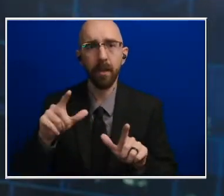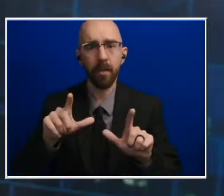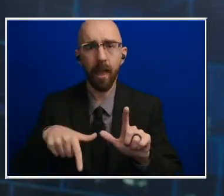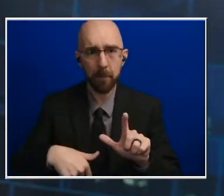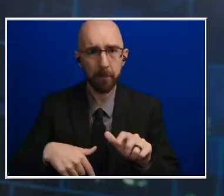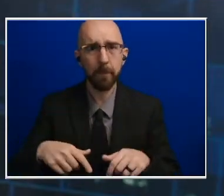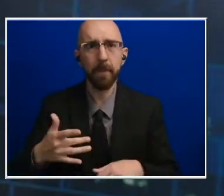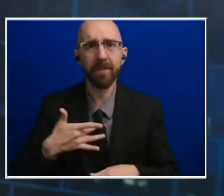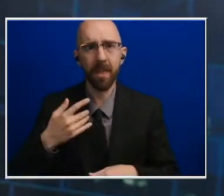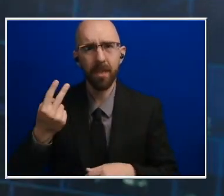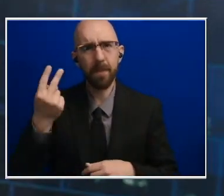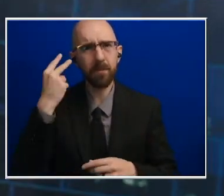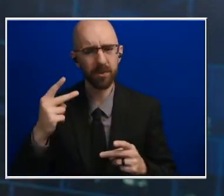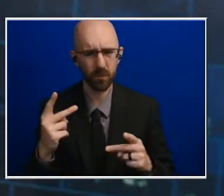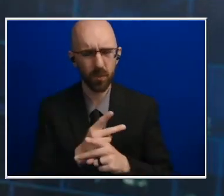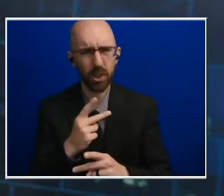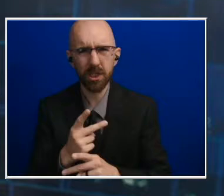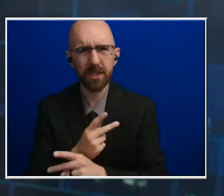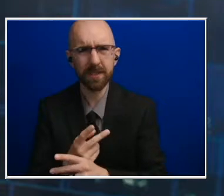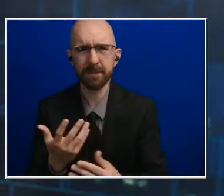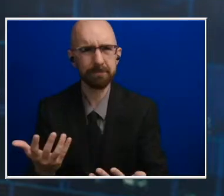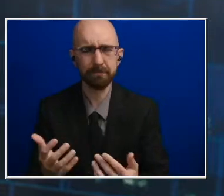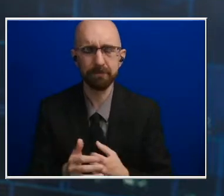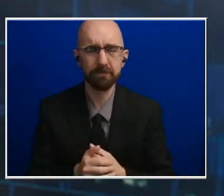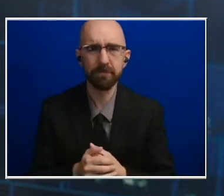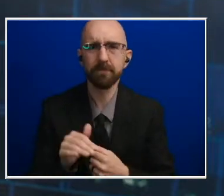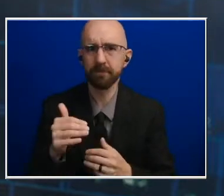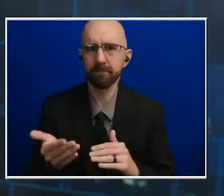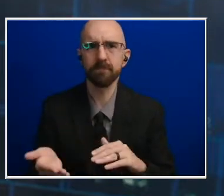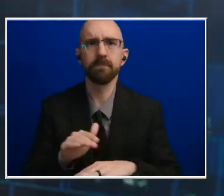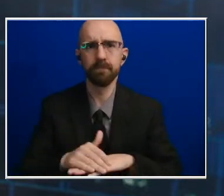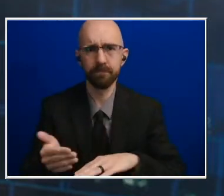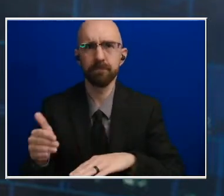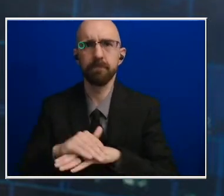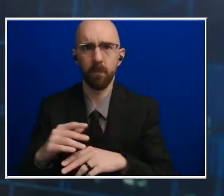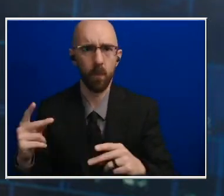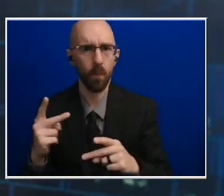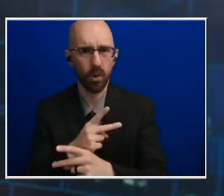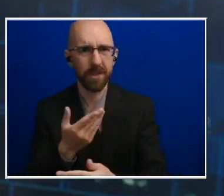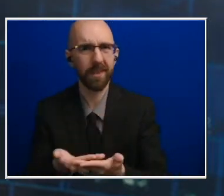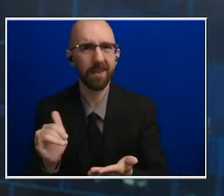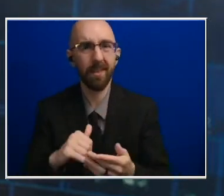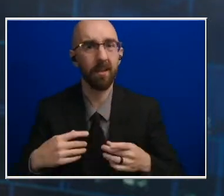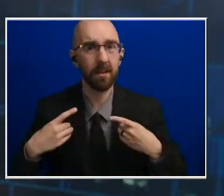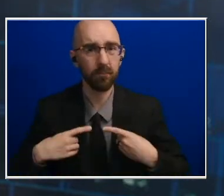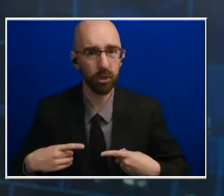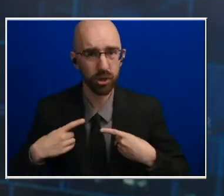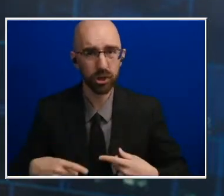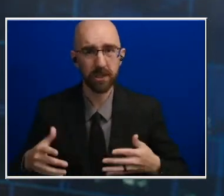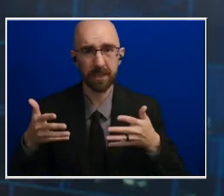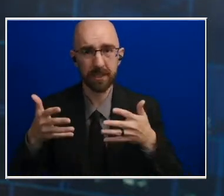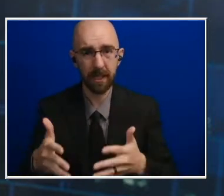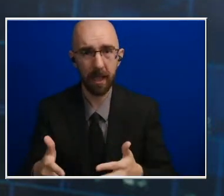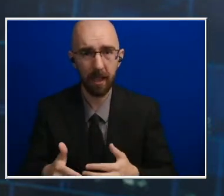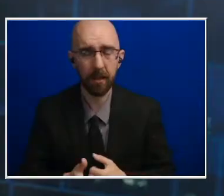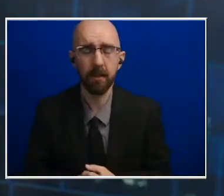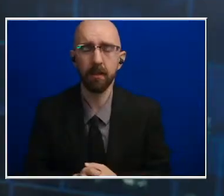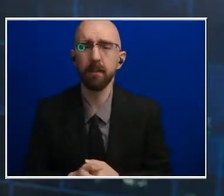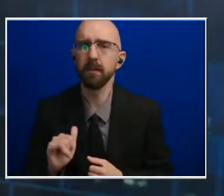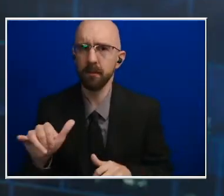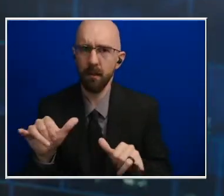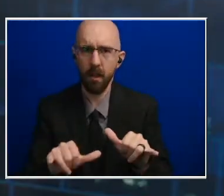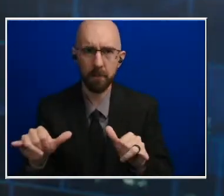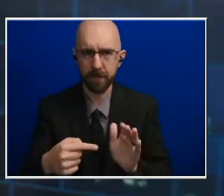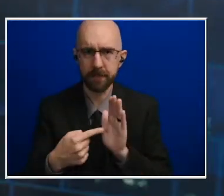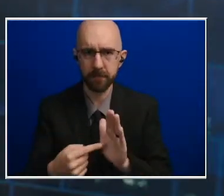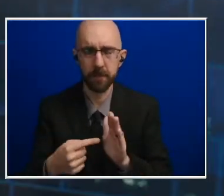worse, is gradually getting worse. Things like depression and anxiety are common symptoms, headaches.